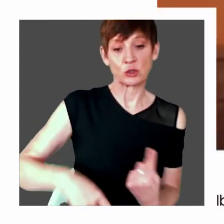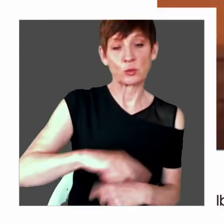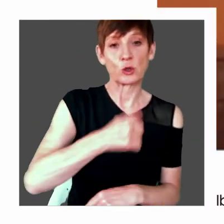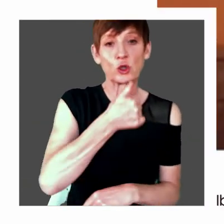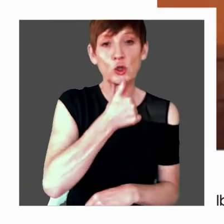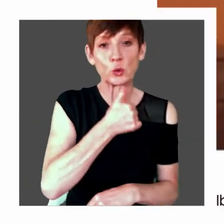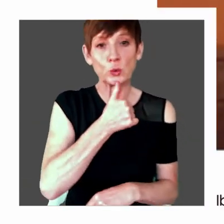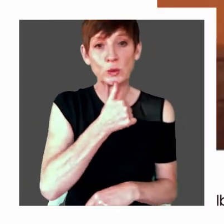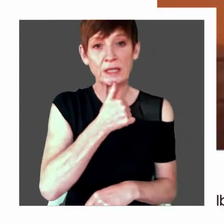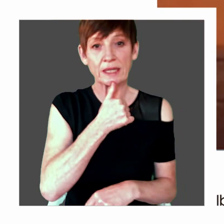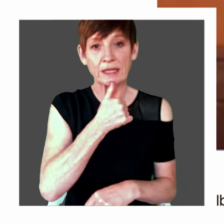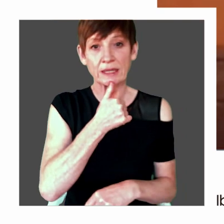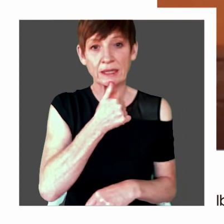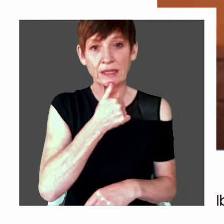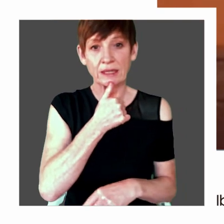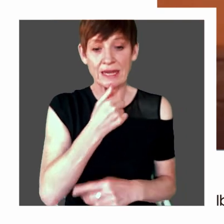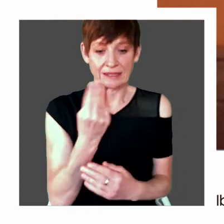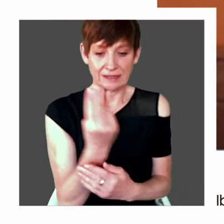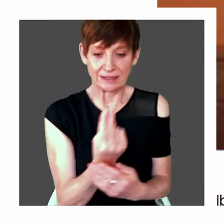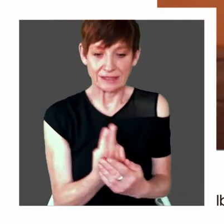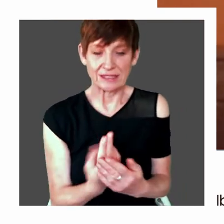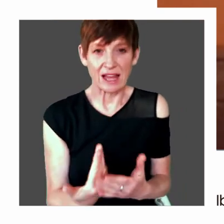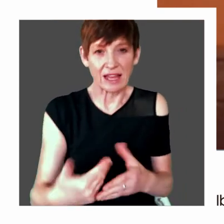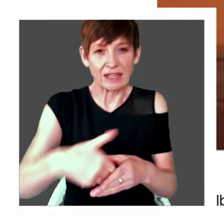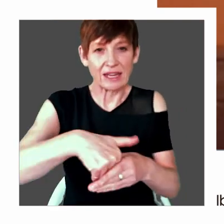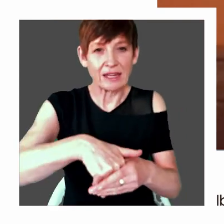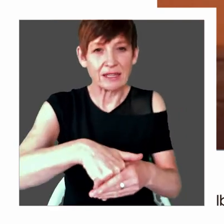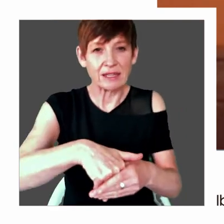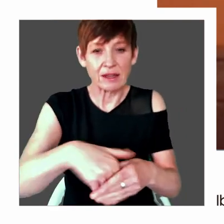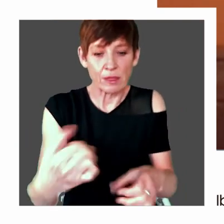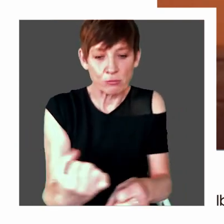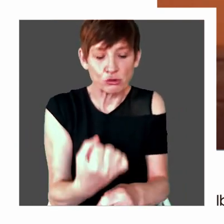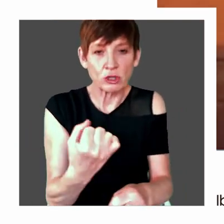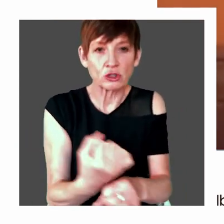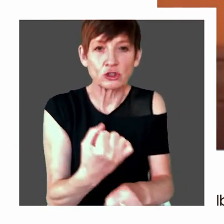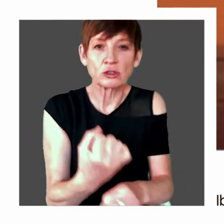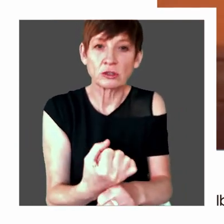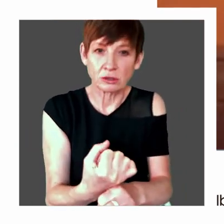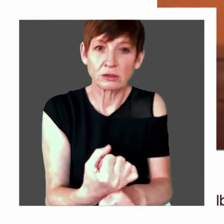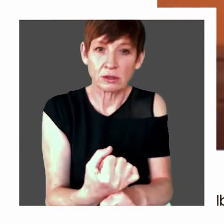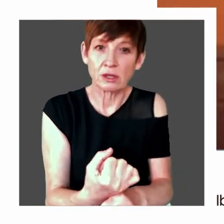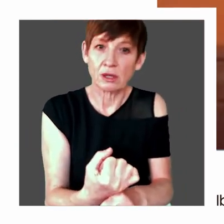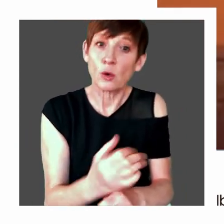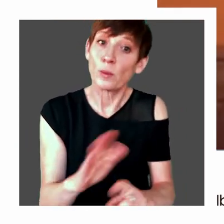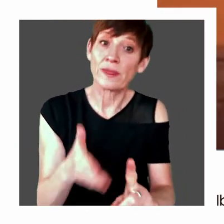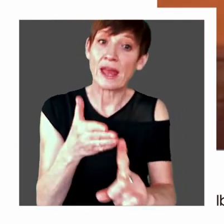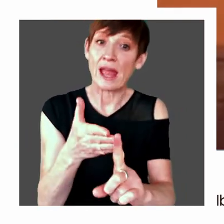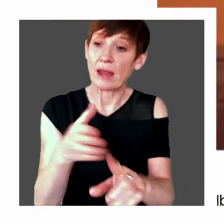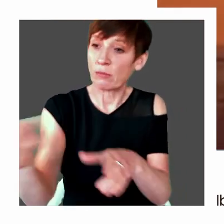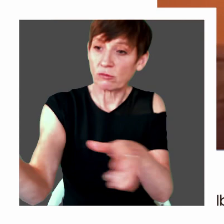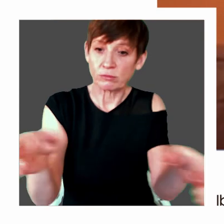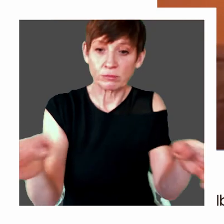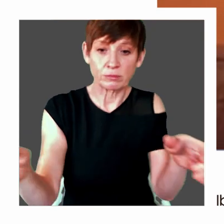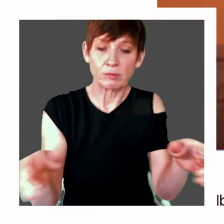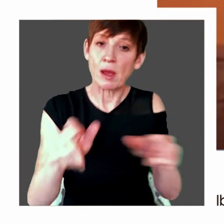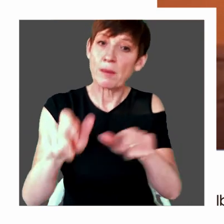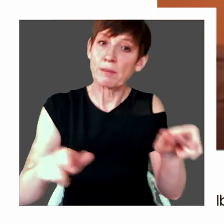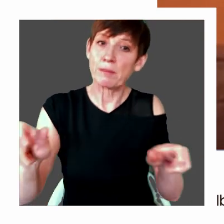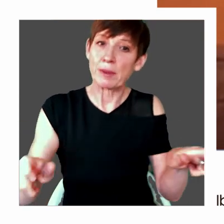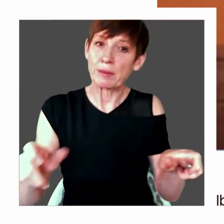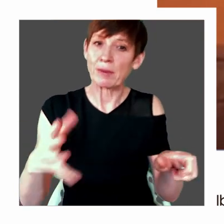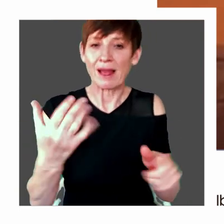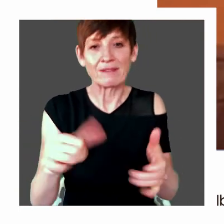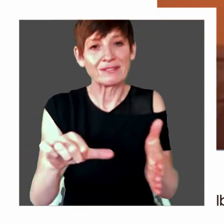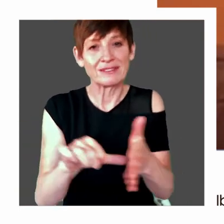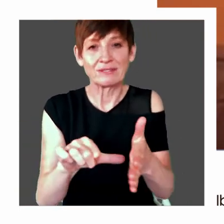the production process of products as a way to bring on board people who struggle with normal routes to employment and train them and things like